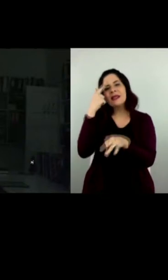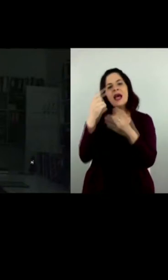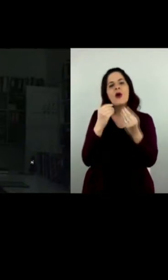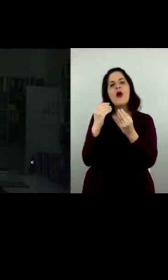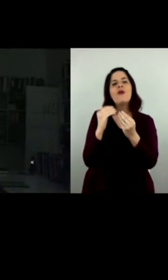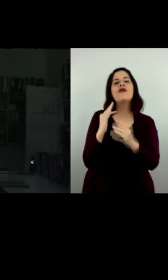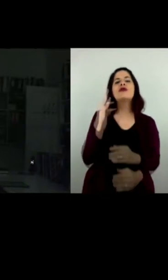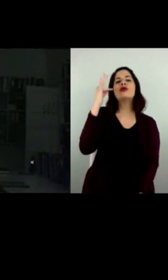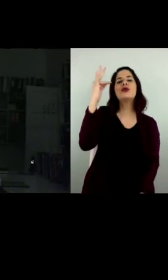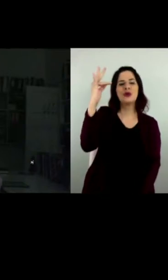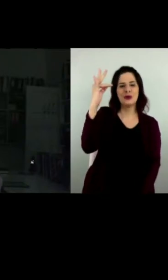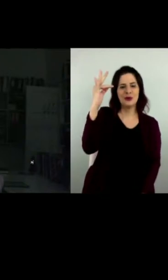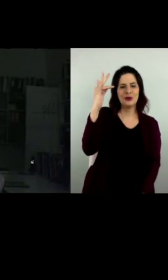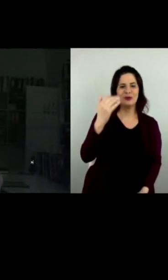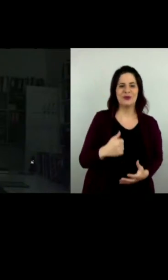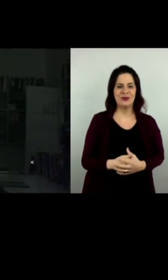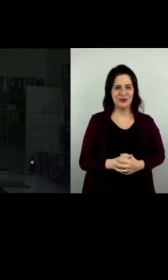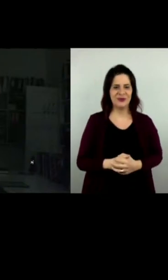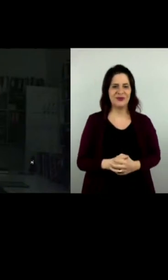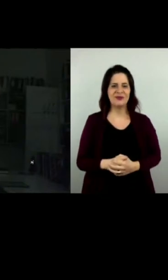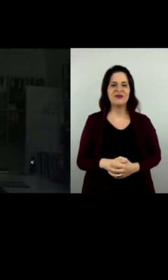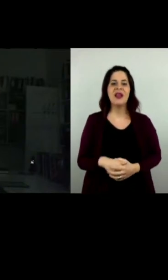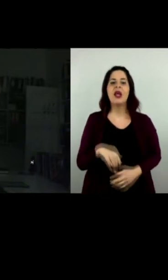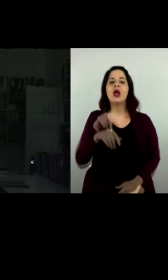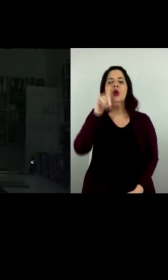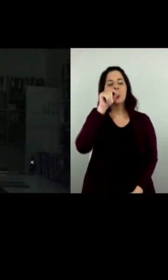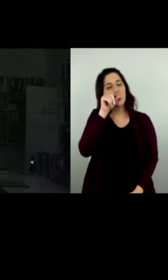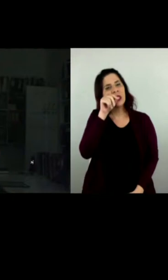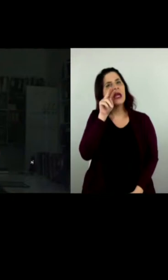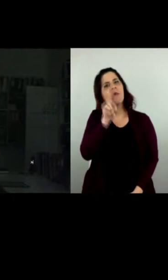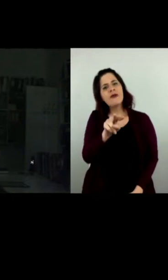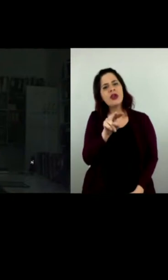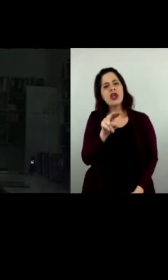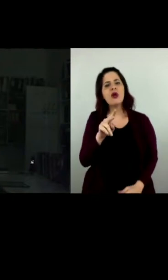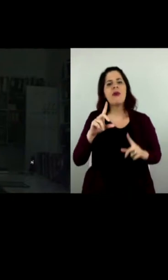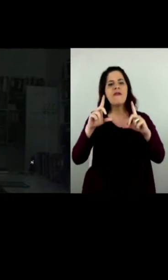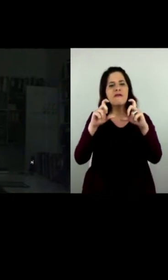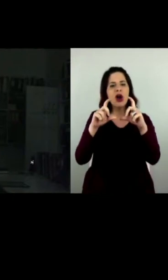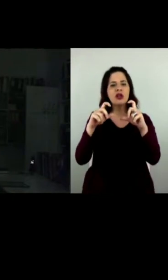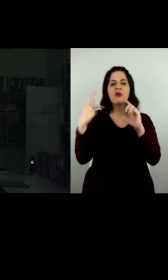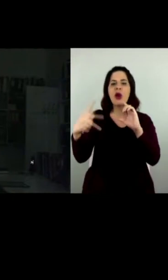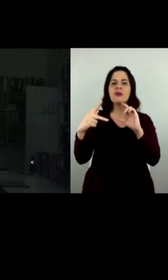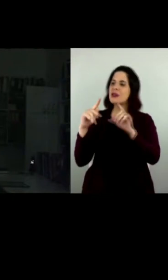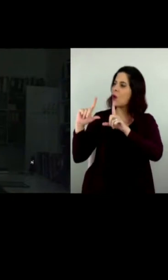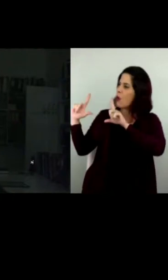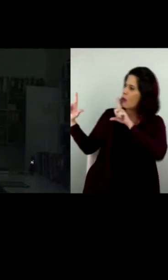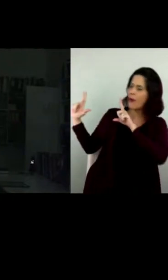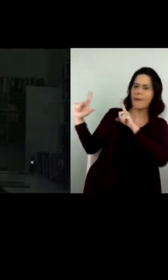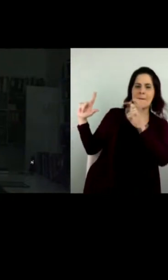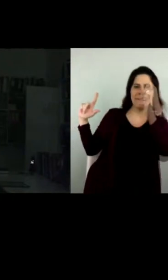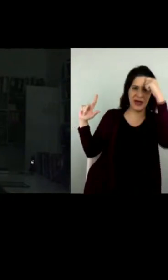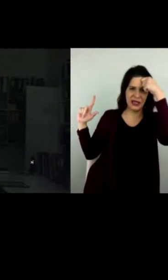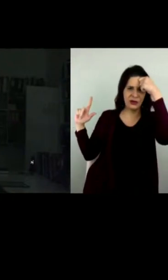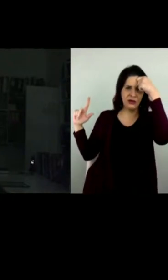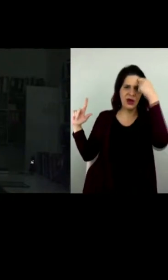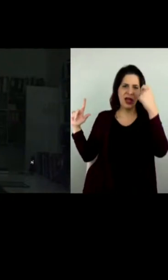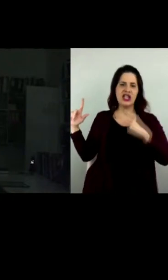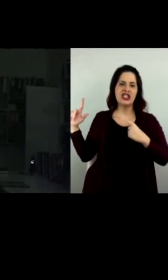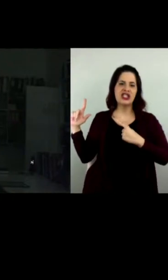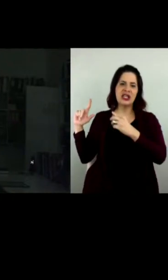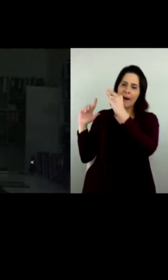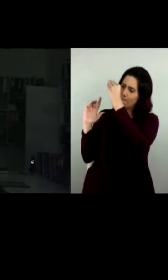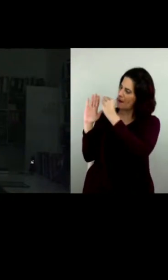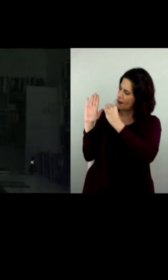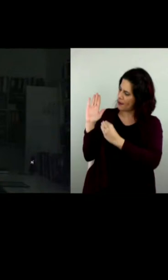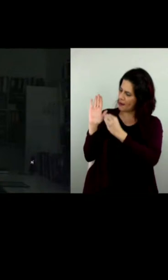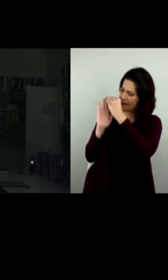I've seen it on Twitter, a picture of your blackboard with lots of projects. Oh, yeah. A bit blurred. Yeah.